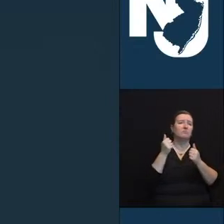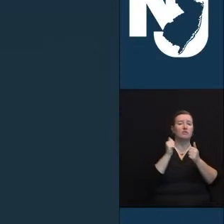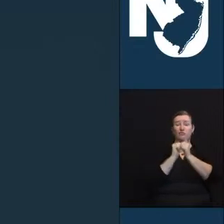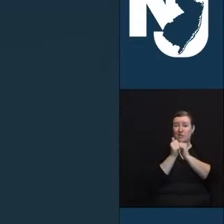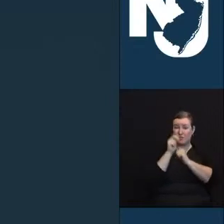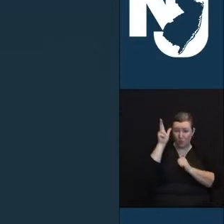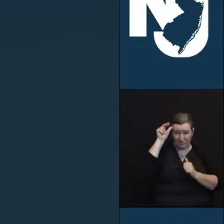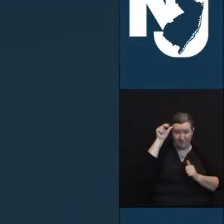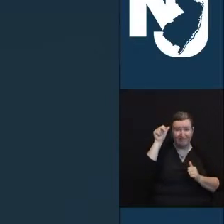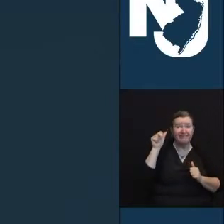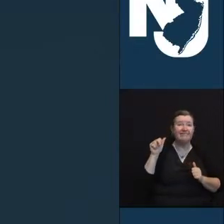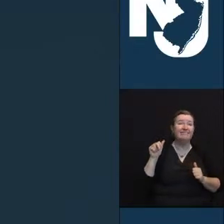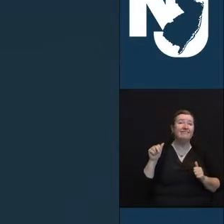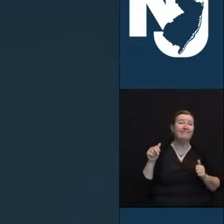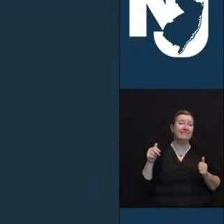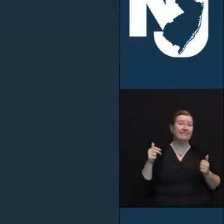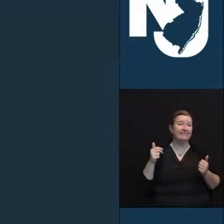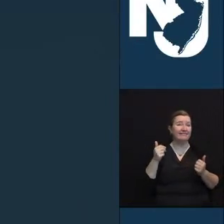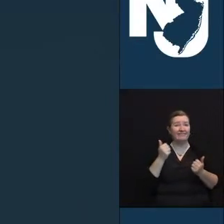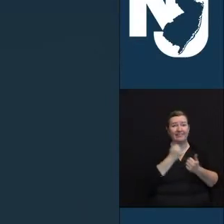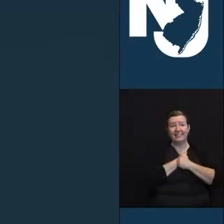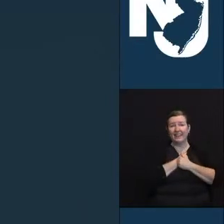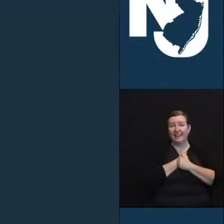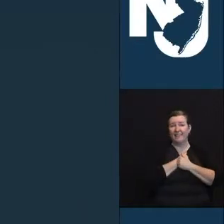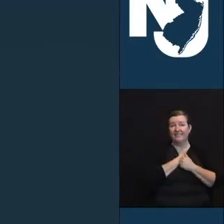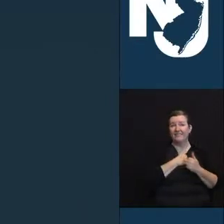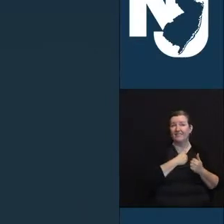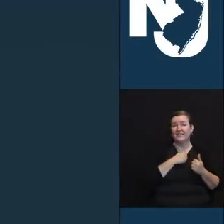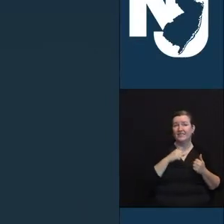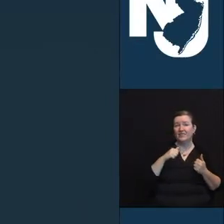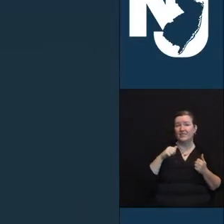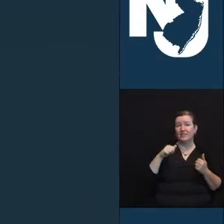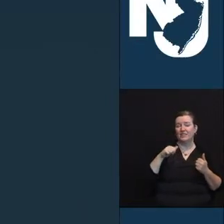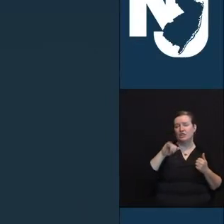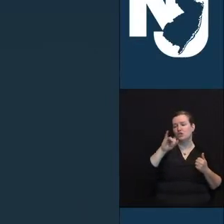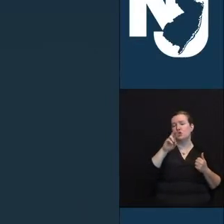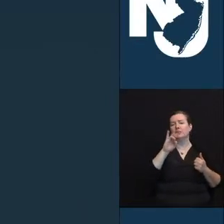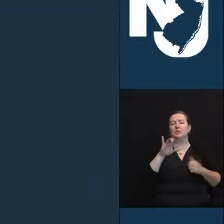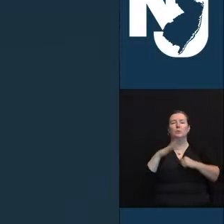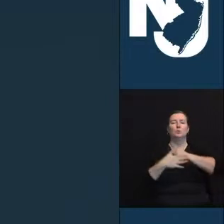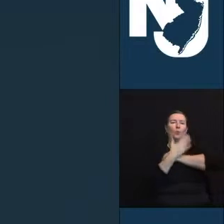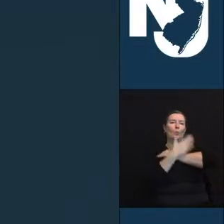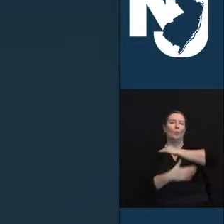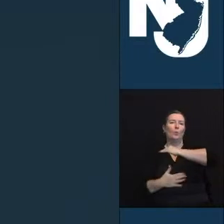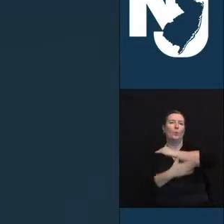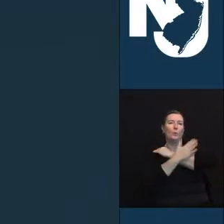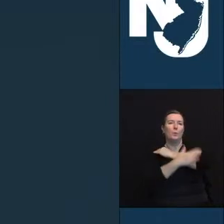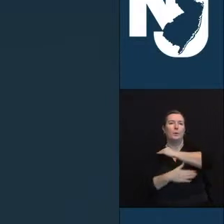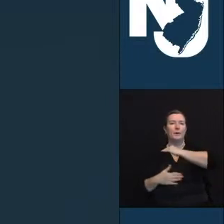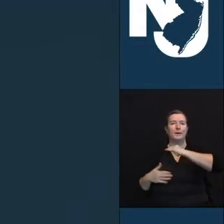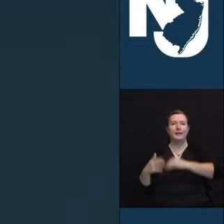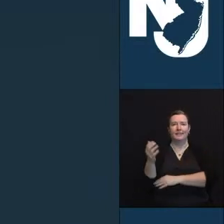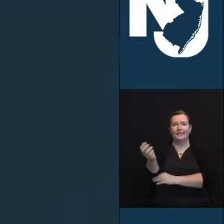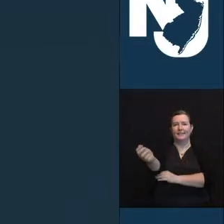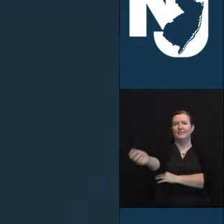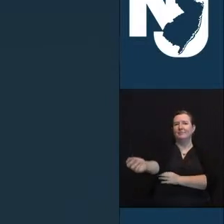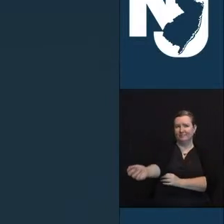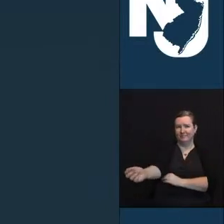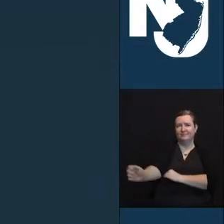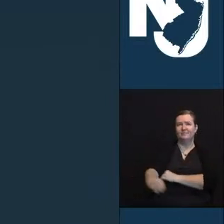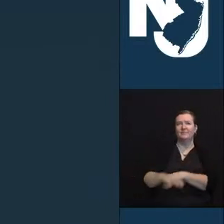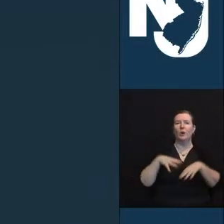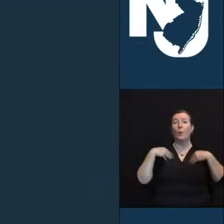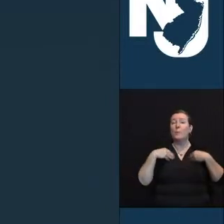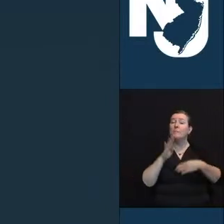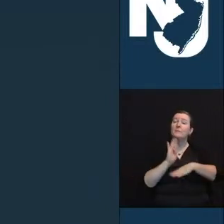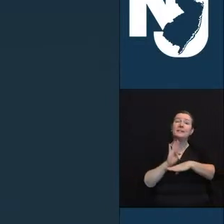Jersey Shore. His town was Avon by the sea. Jack was a successful businessman who owned multiple variety stores across the